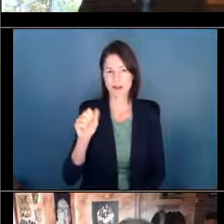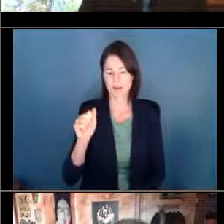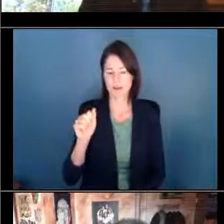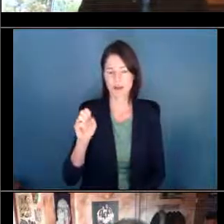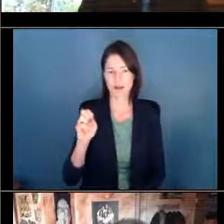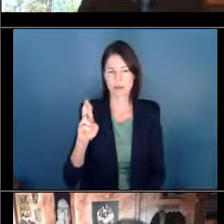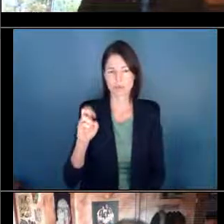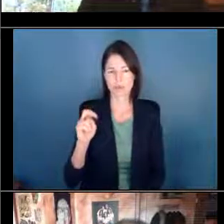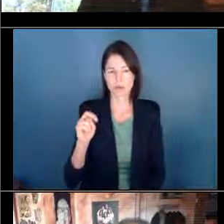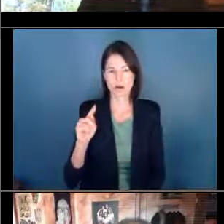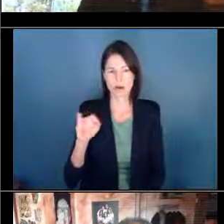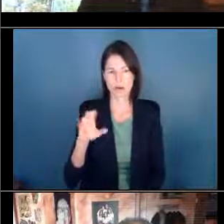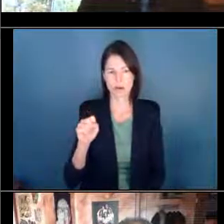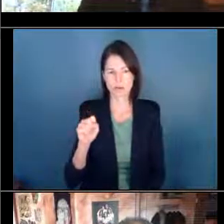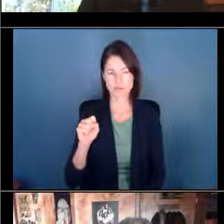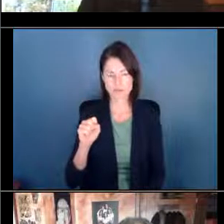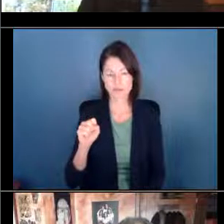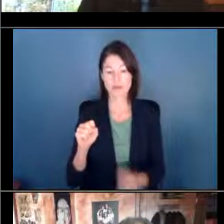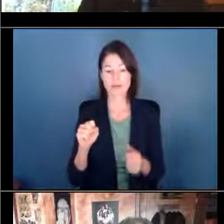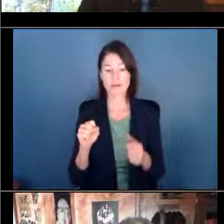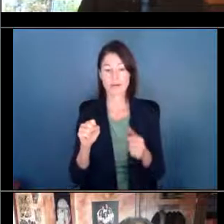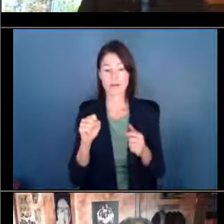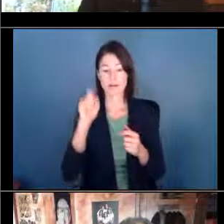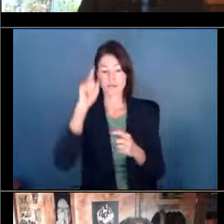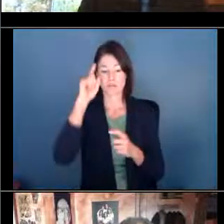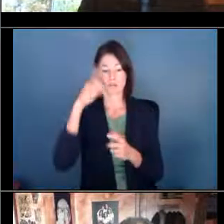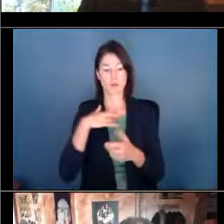that working together, we can kind of